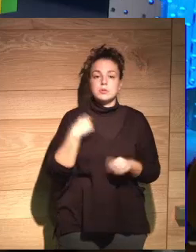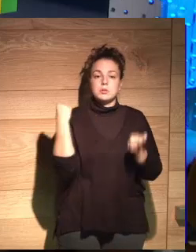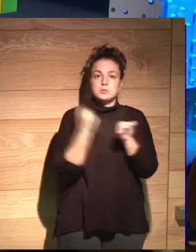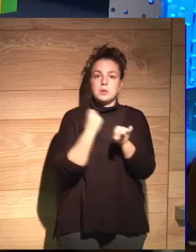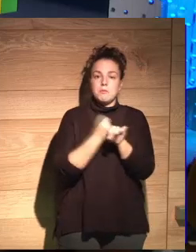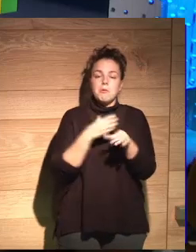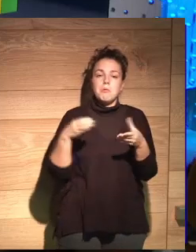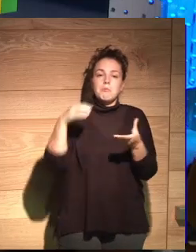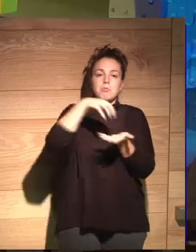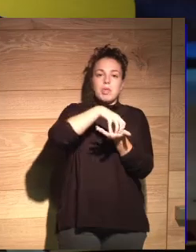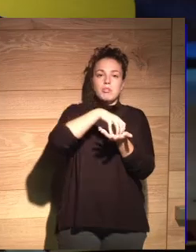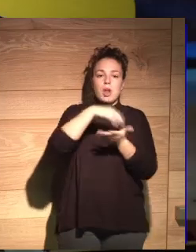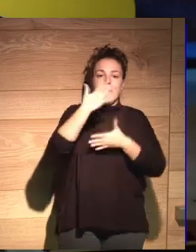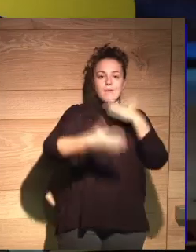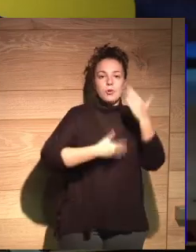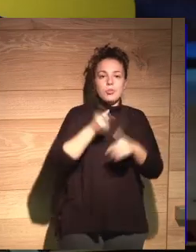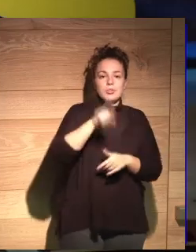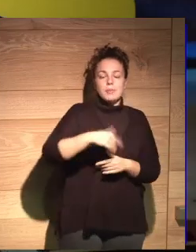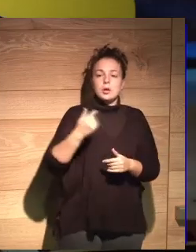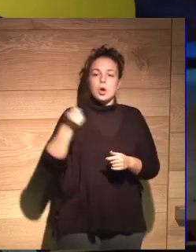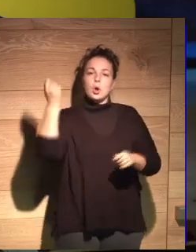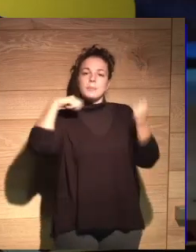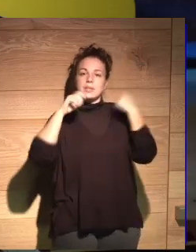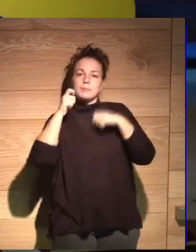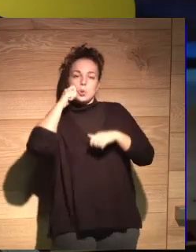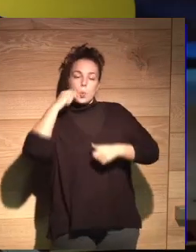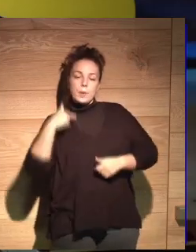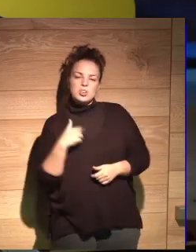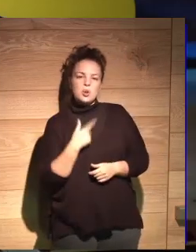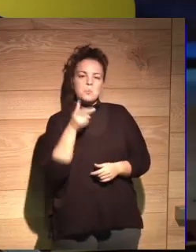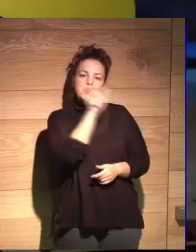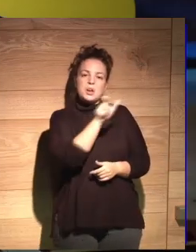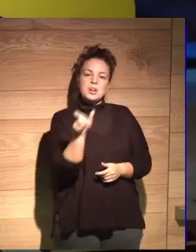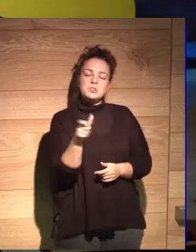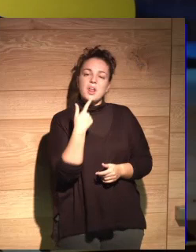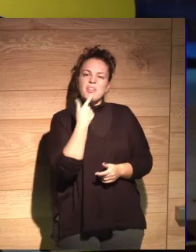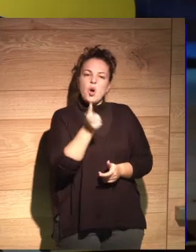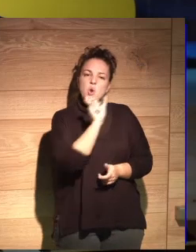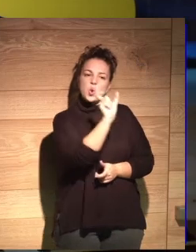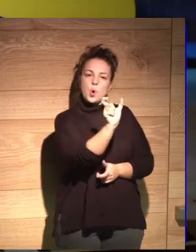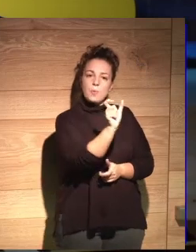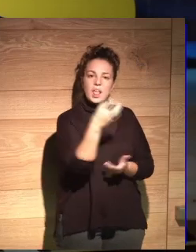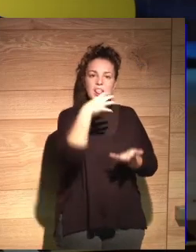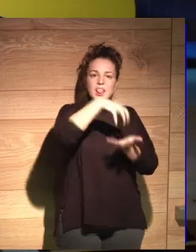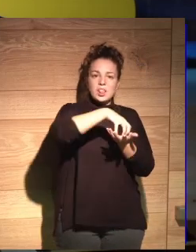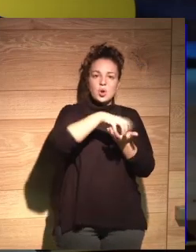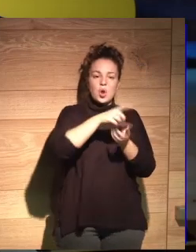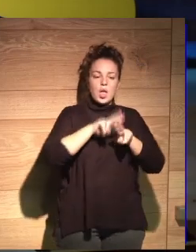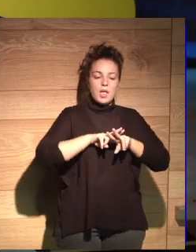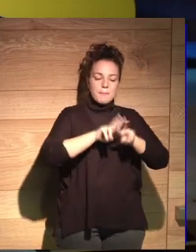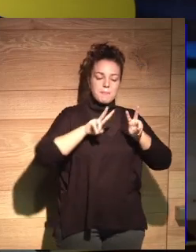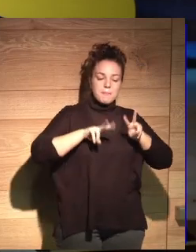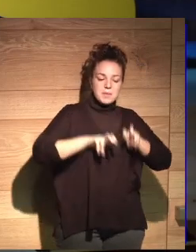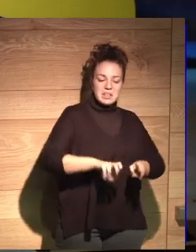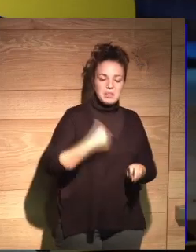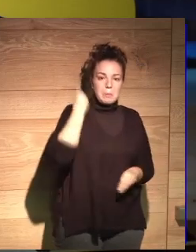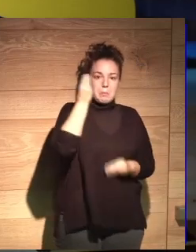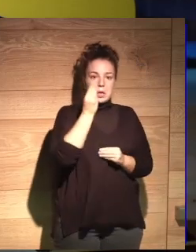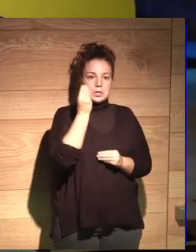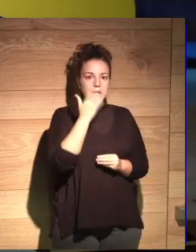although it's true that I work in an evolution and human behavior center. And when I tell people about the name of the research